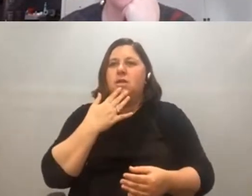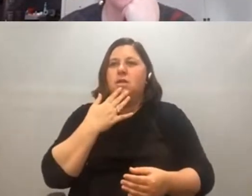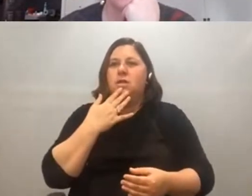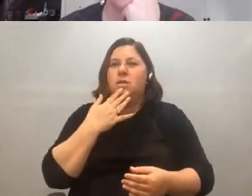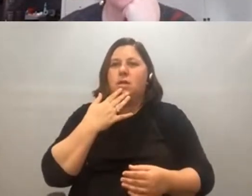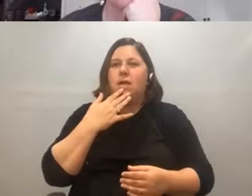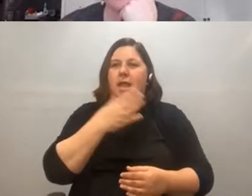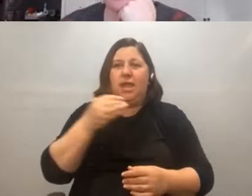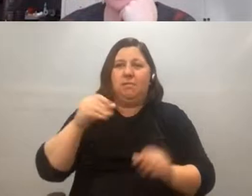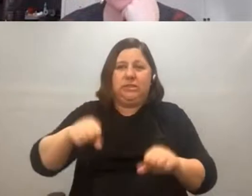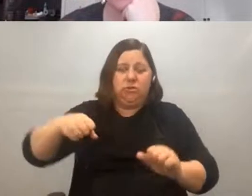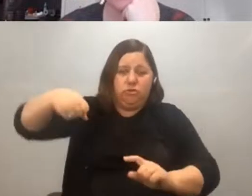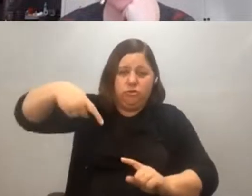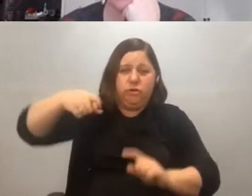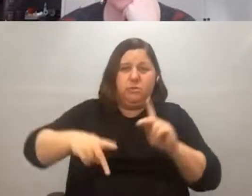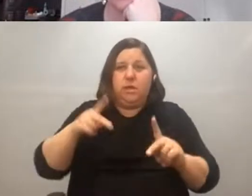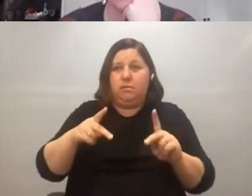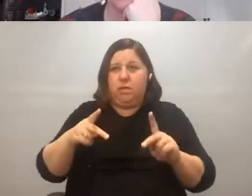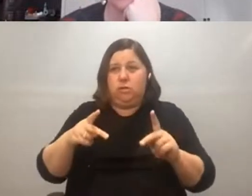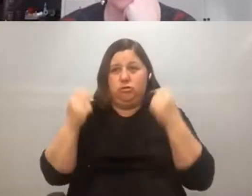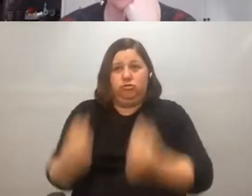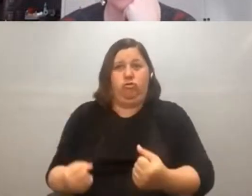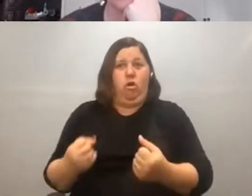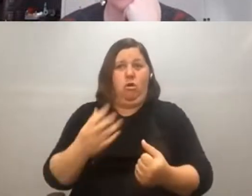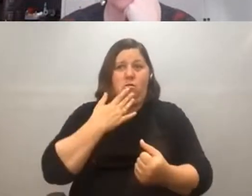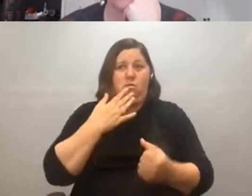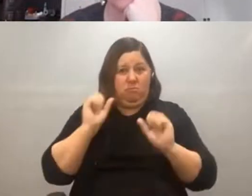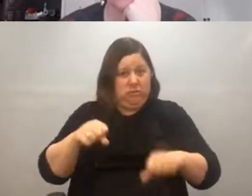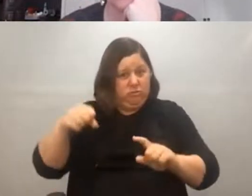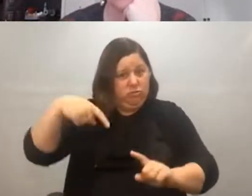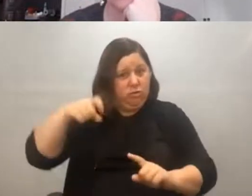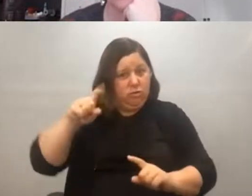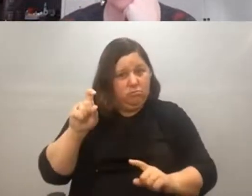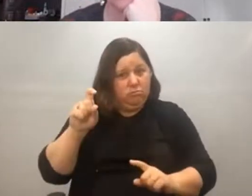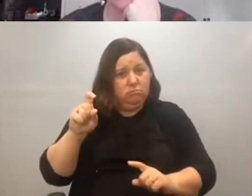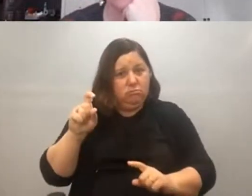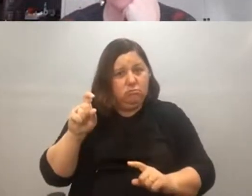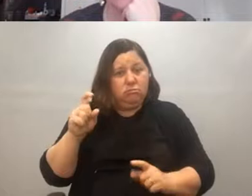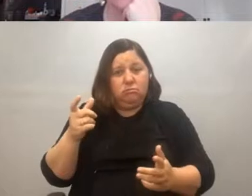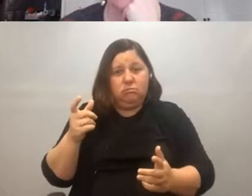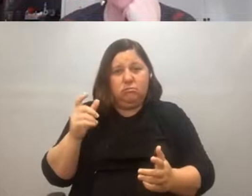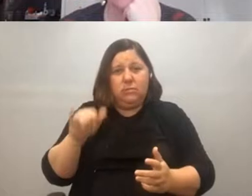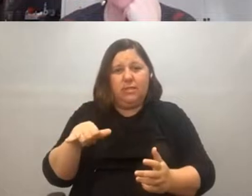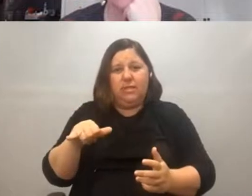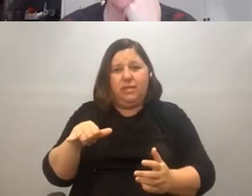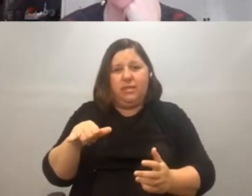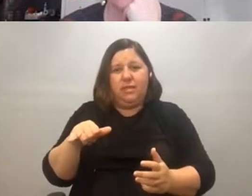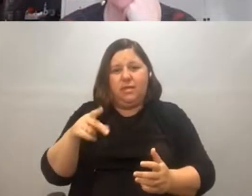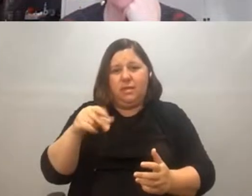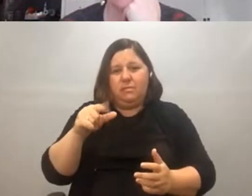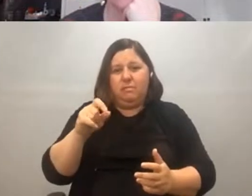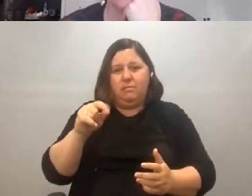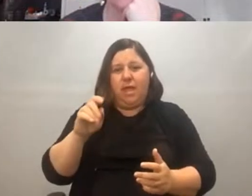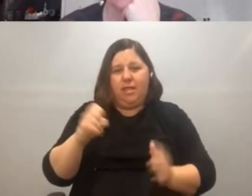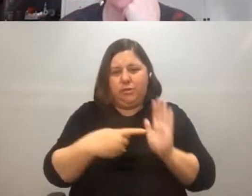triggering um are vibrant colors potentially triggering because that the palette that we've seen so far is very